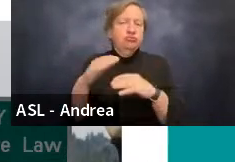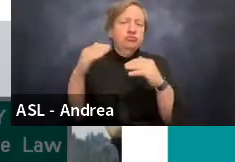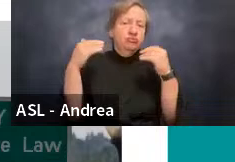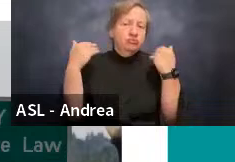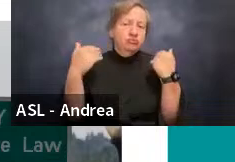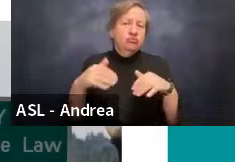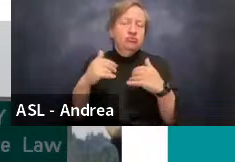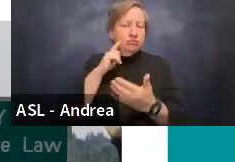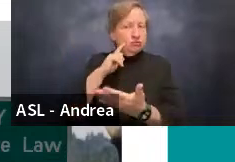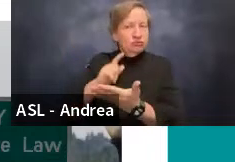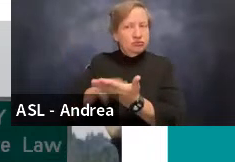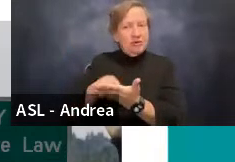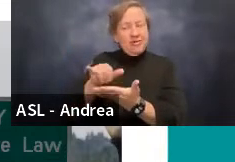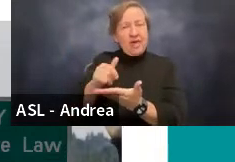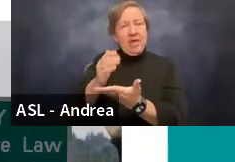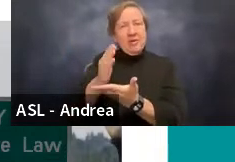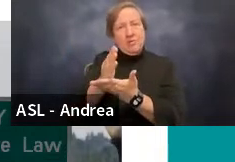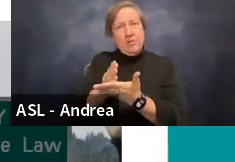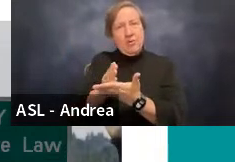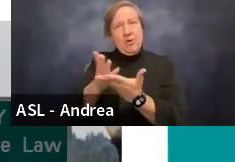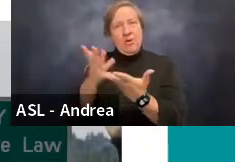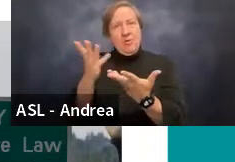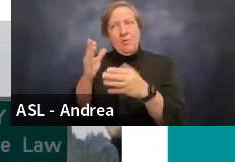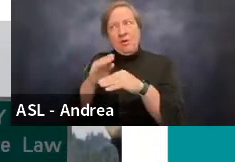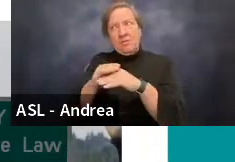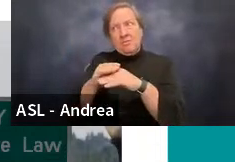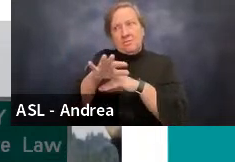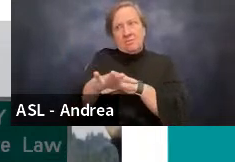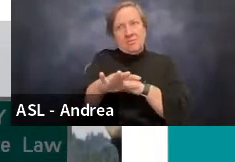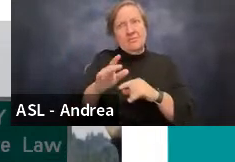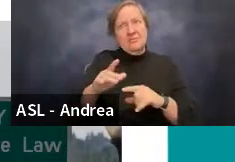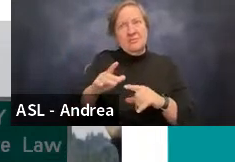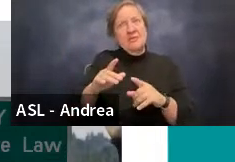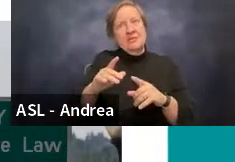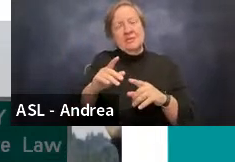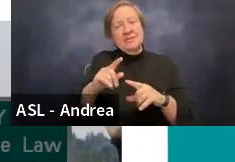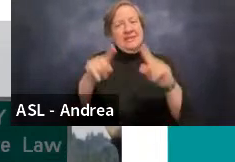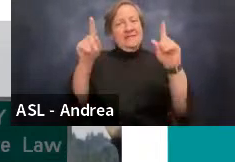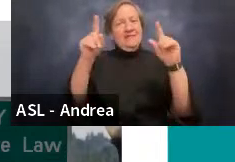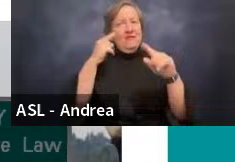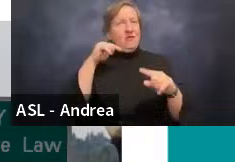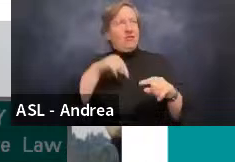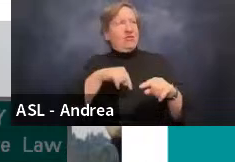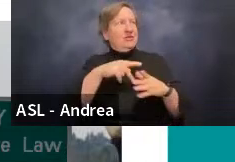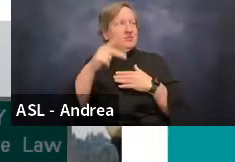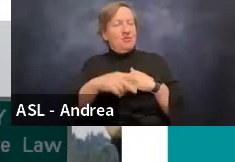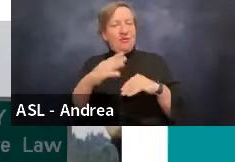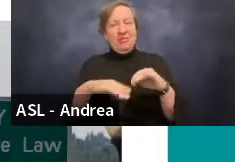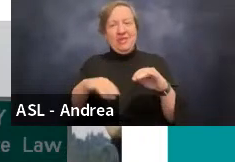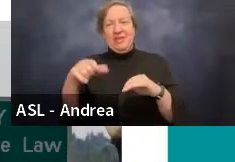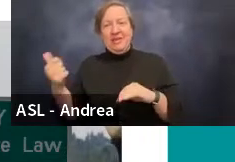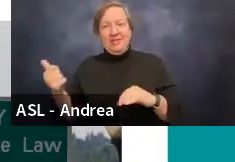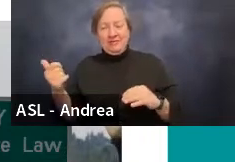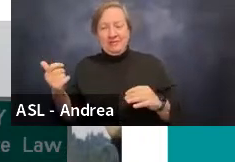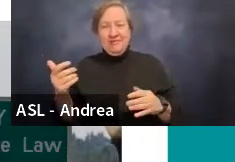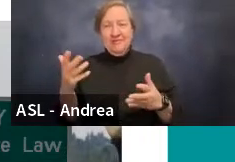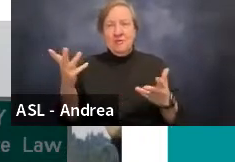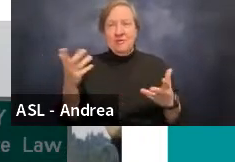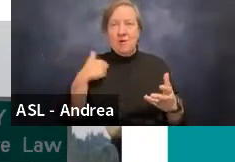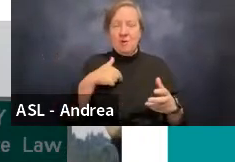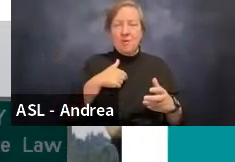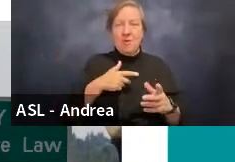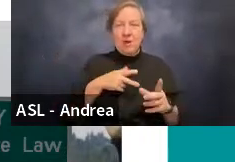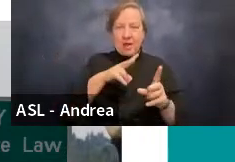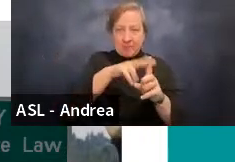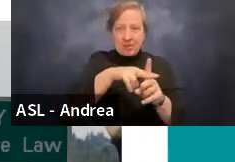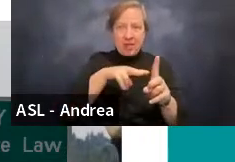recognized as a part of the difference maker for this program as we are putting in